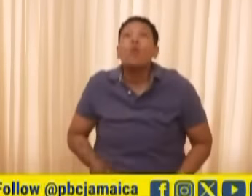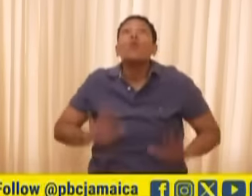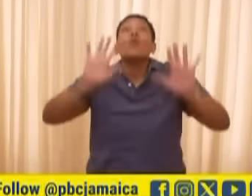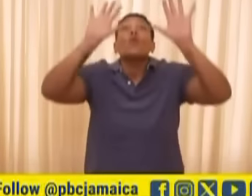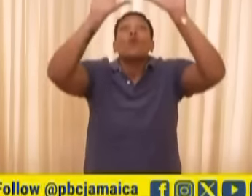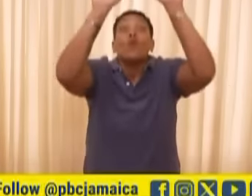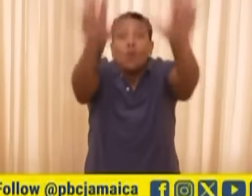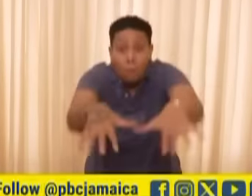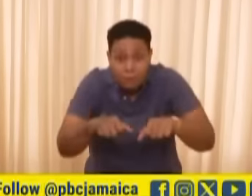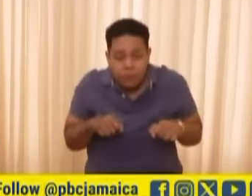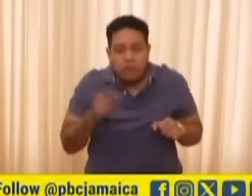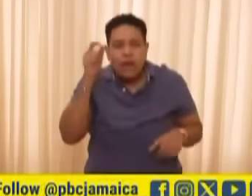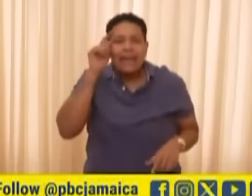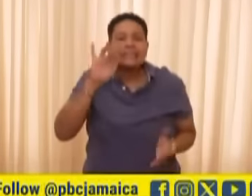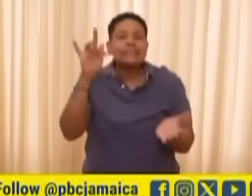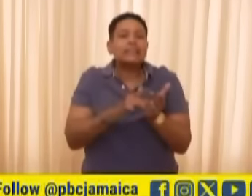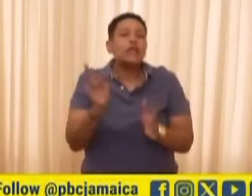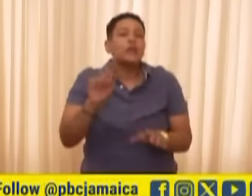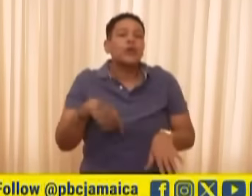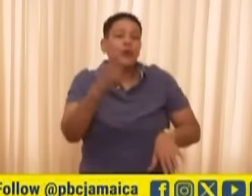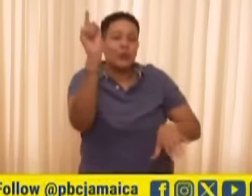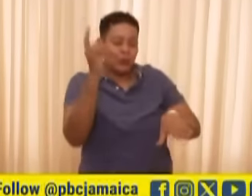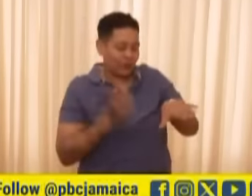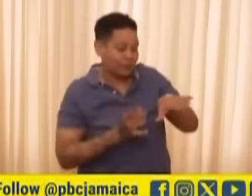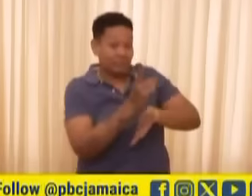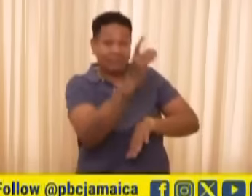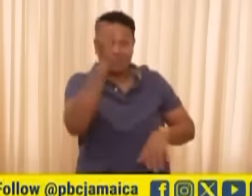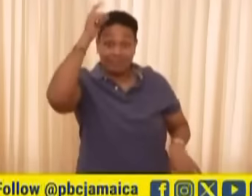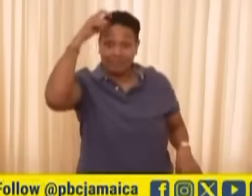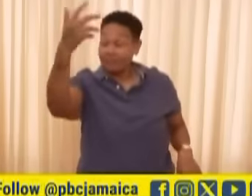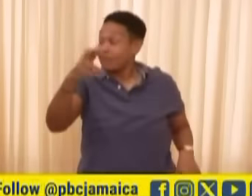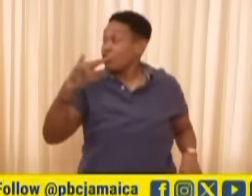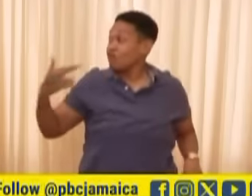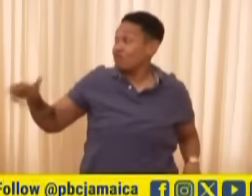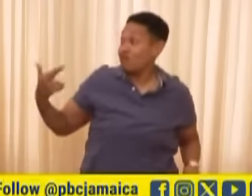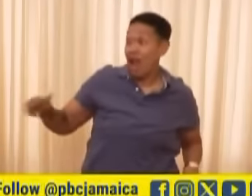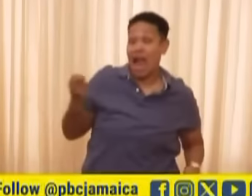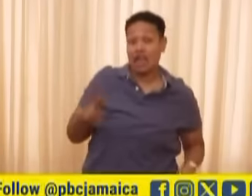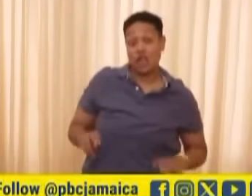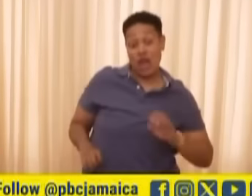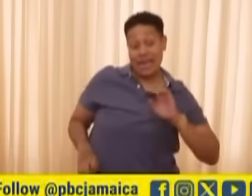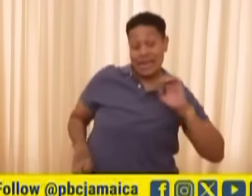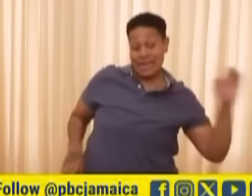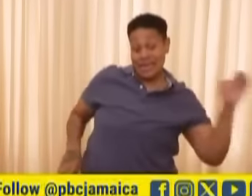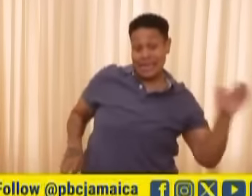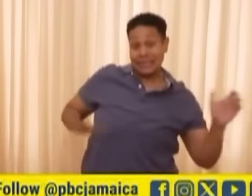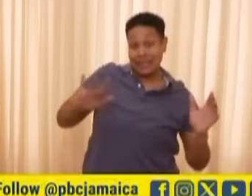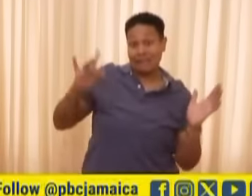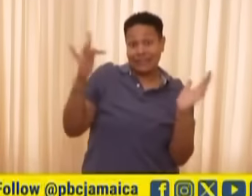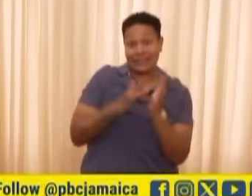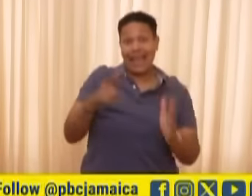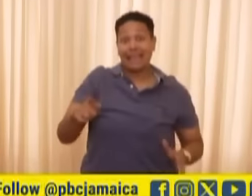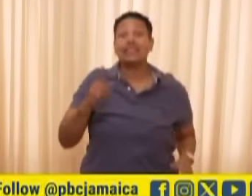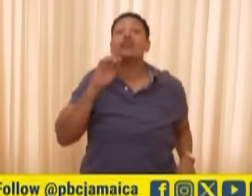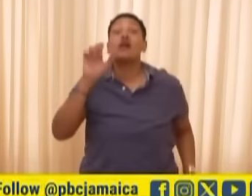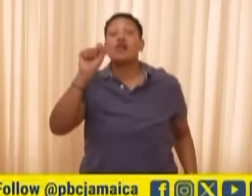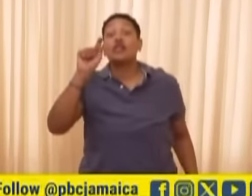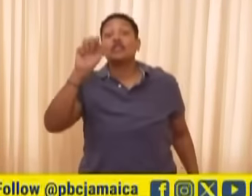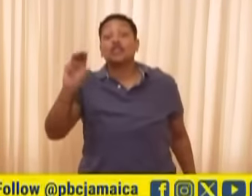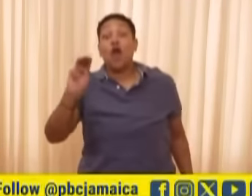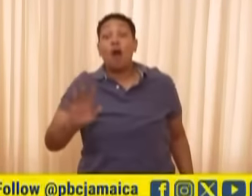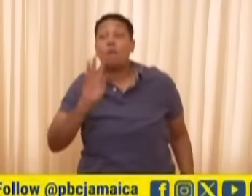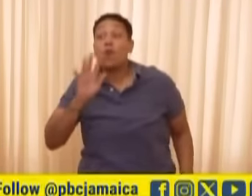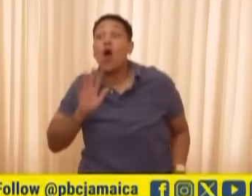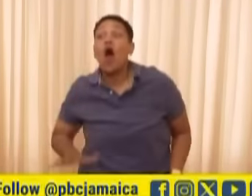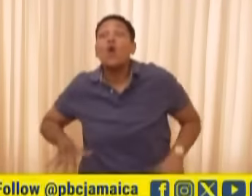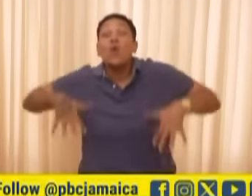center makes landfall. On the right side, or the eastern side of that center, the storm surge will be